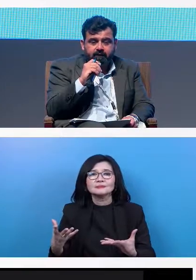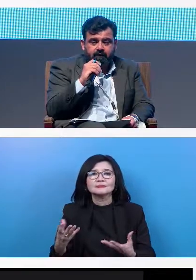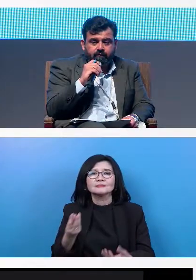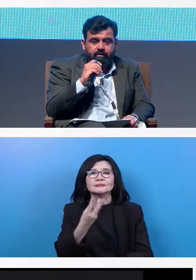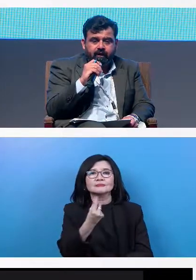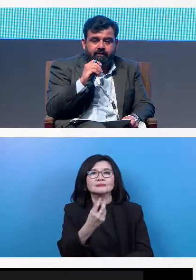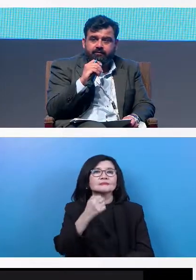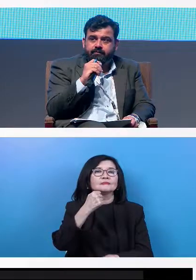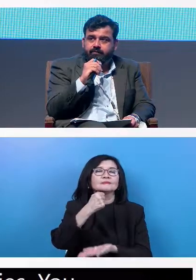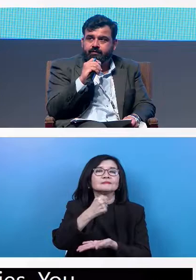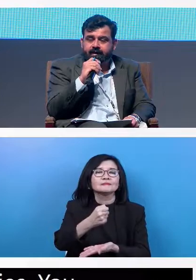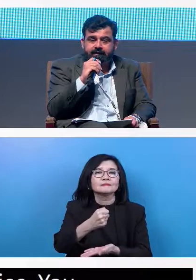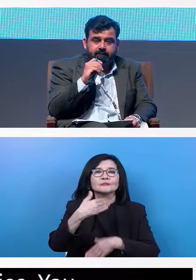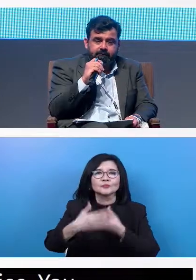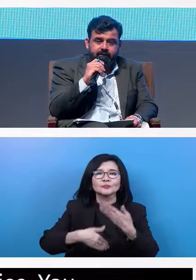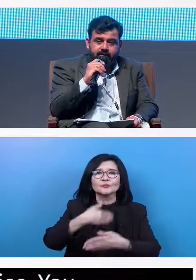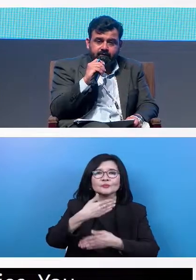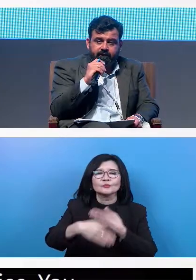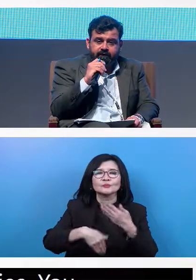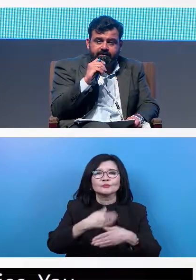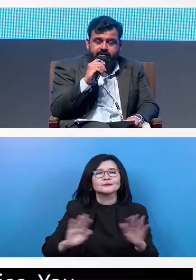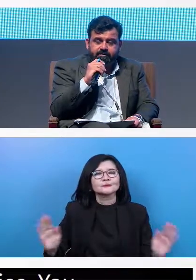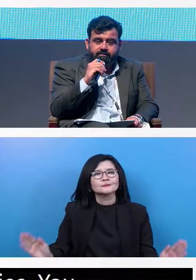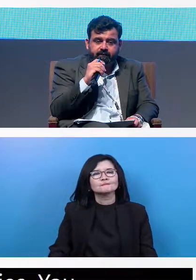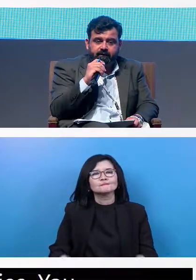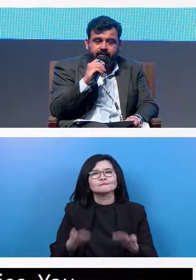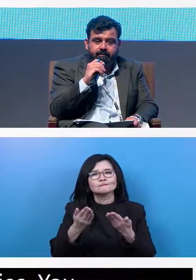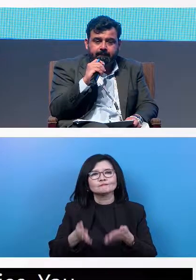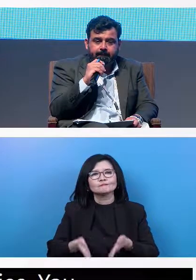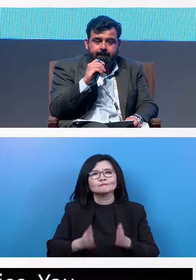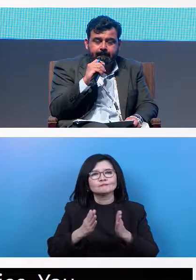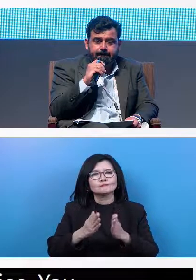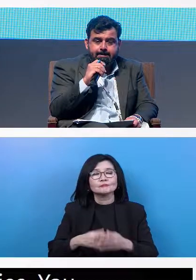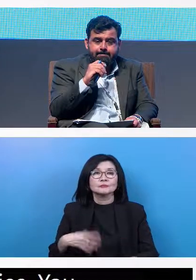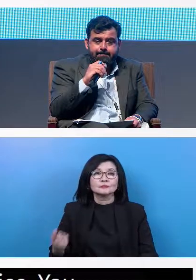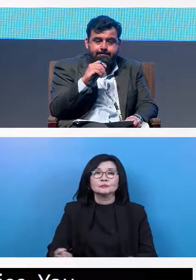process? Would you have any examples or any suggestions to make?